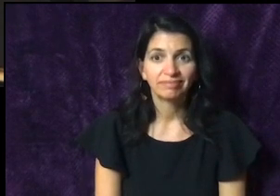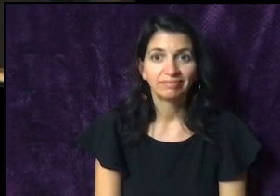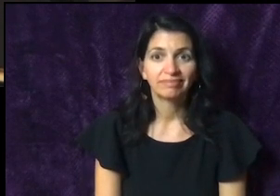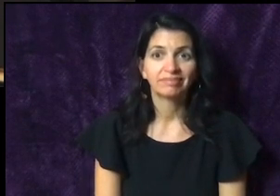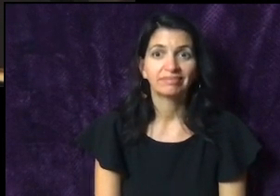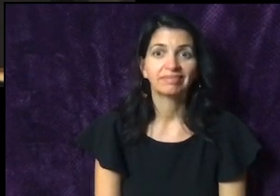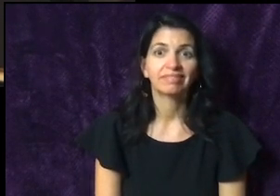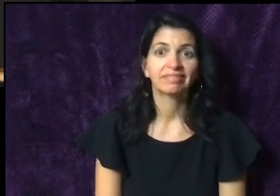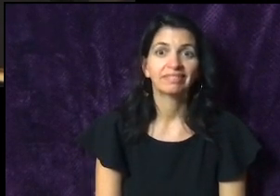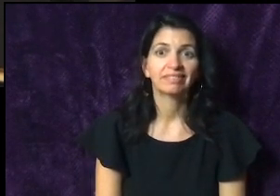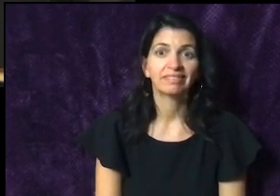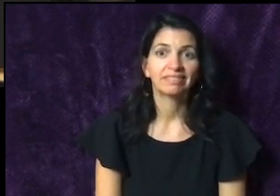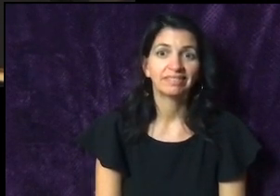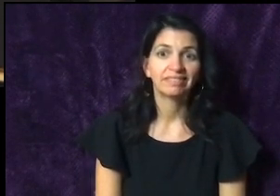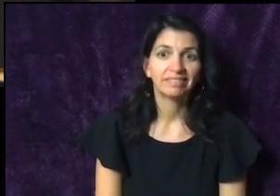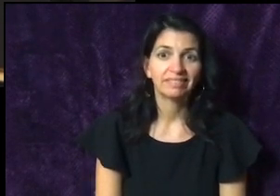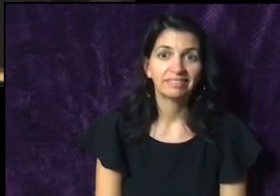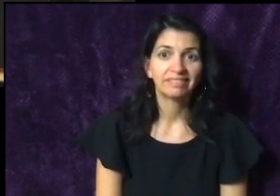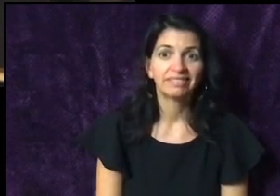ba-dum,